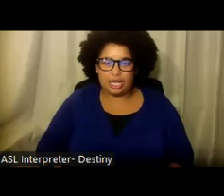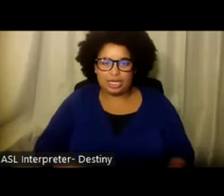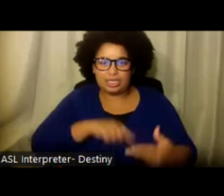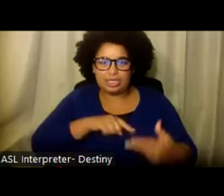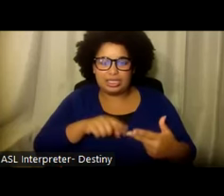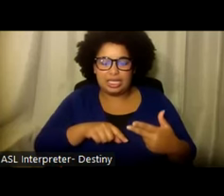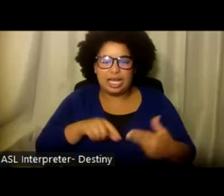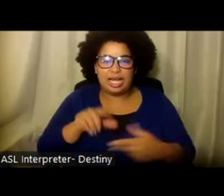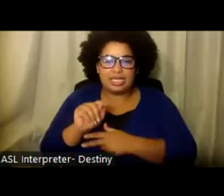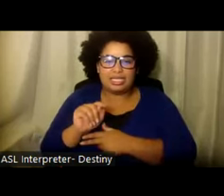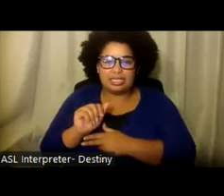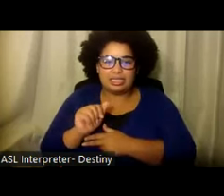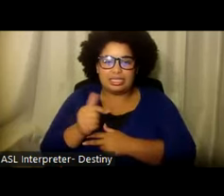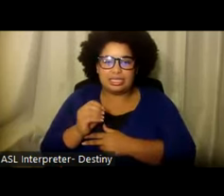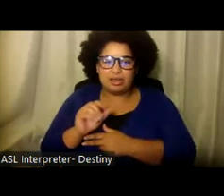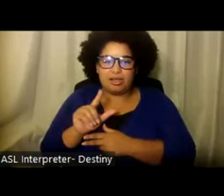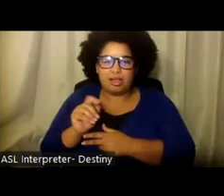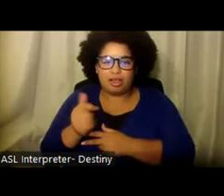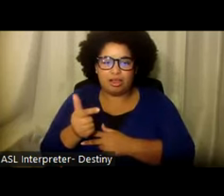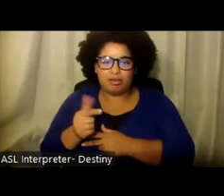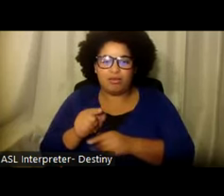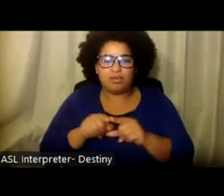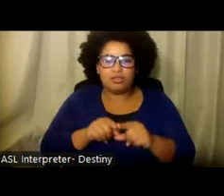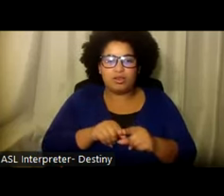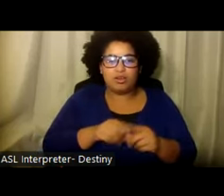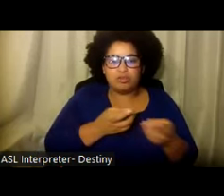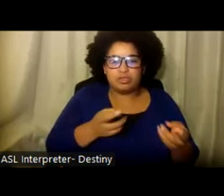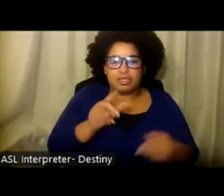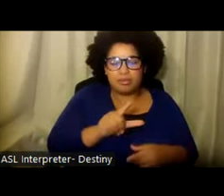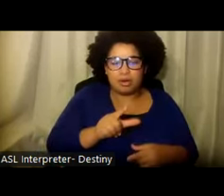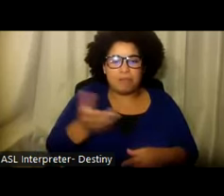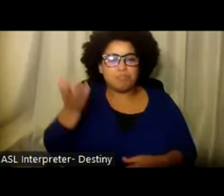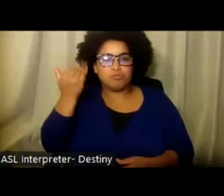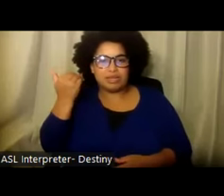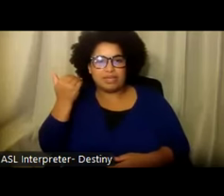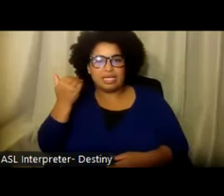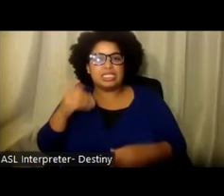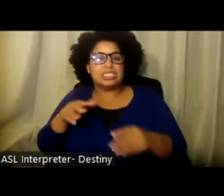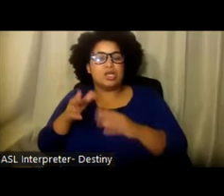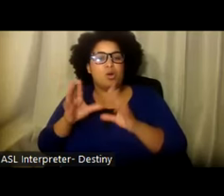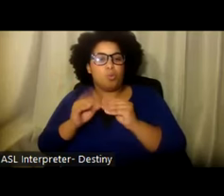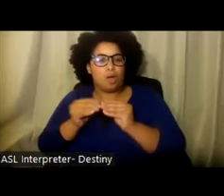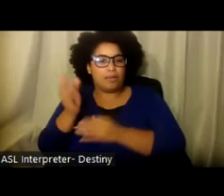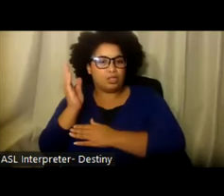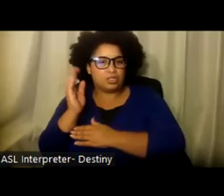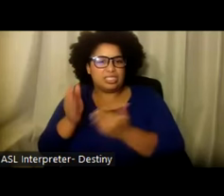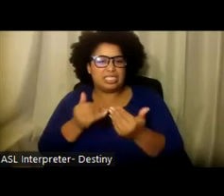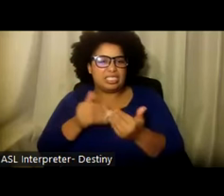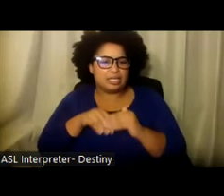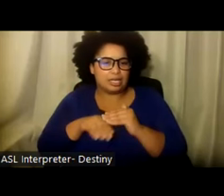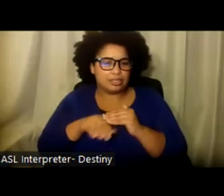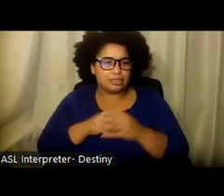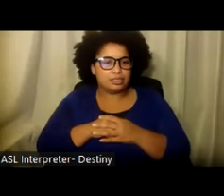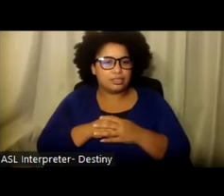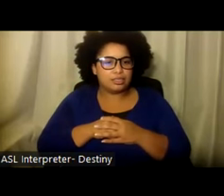Tagalog pages, as well as our resource library and previous webinar section very quickly and easily. For example, when